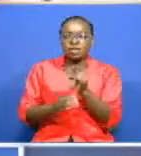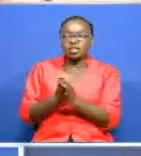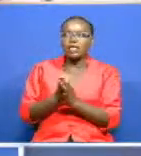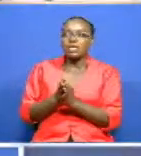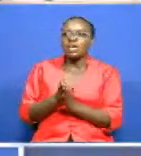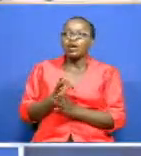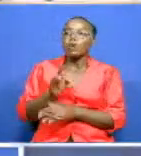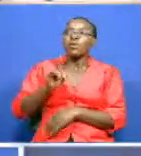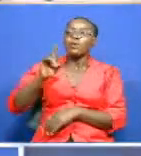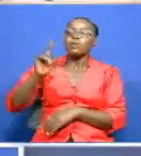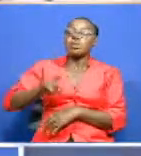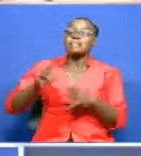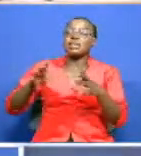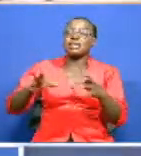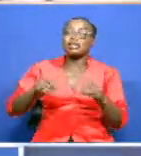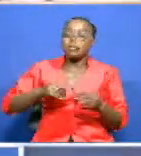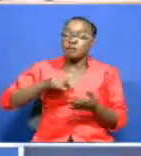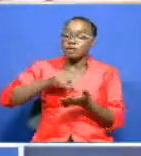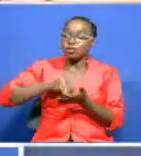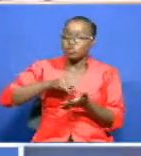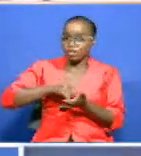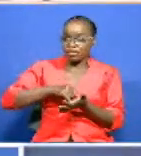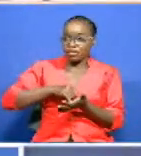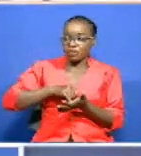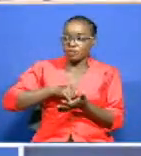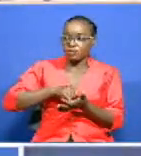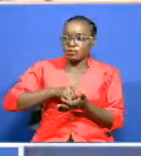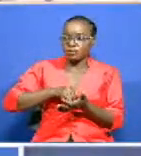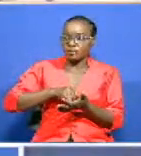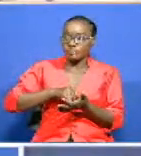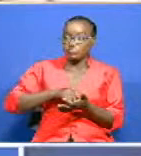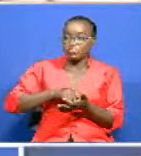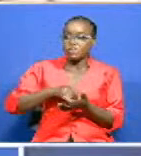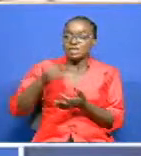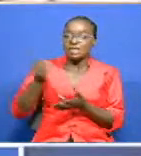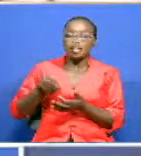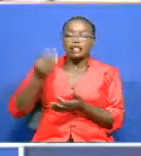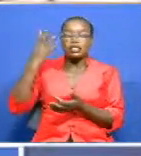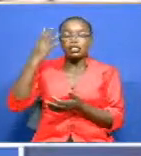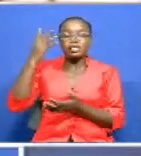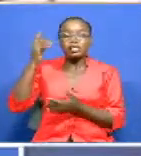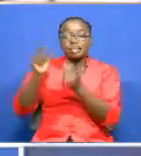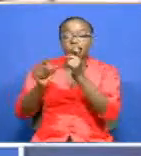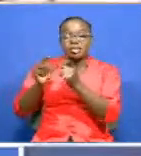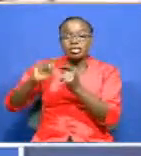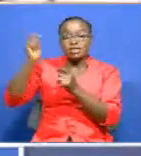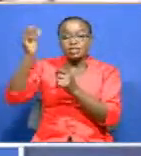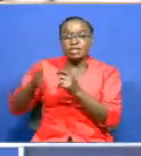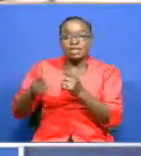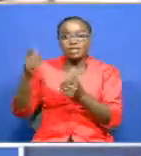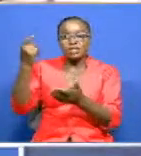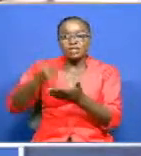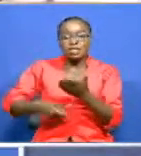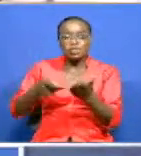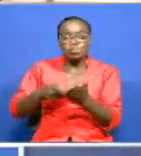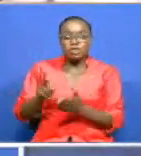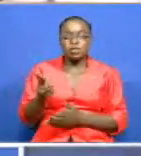must embrace inclusivity. We must understand that each and every Kenyan pays